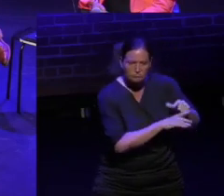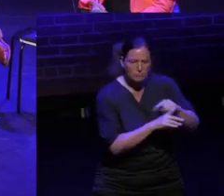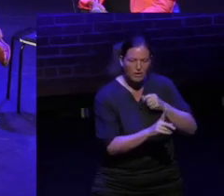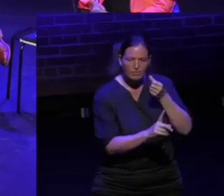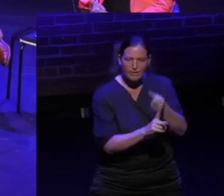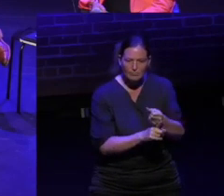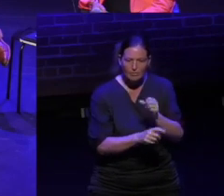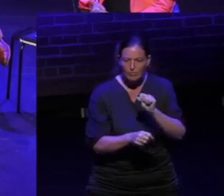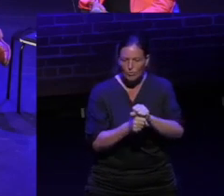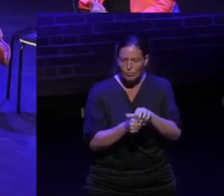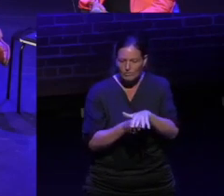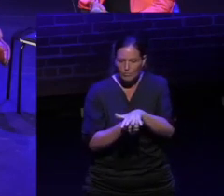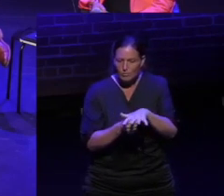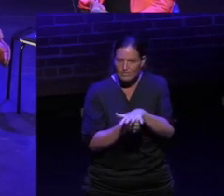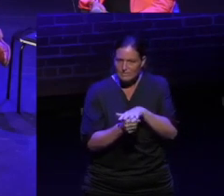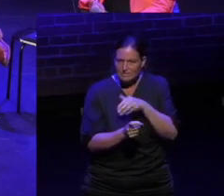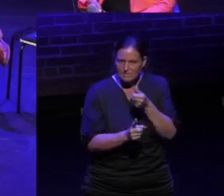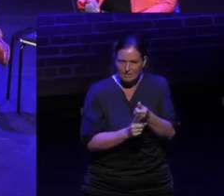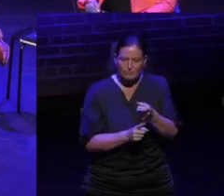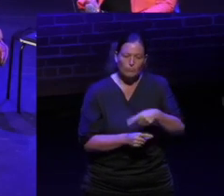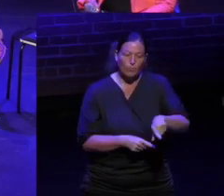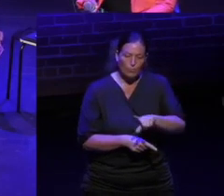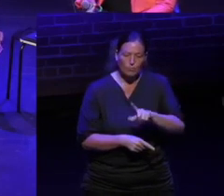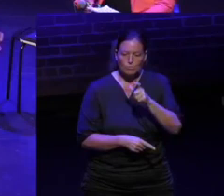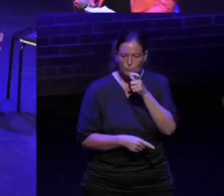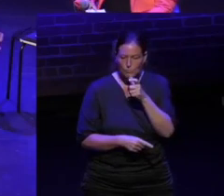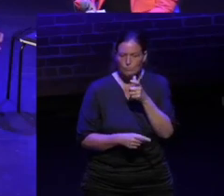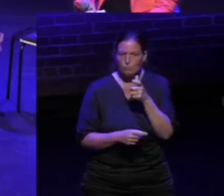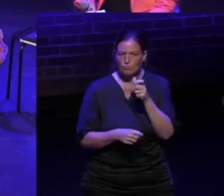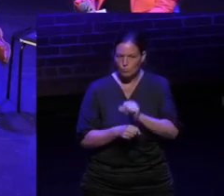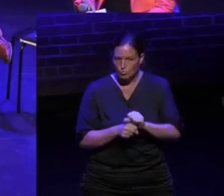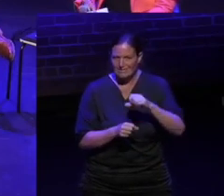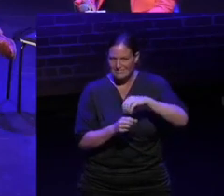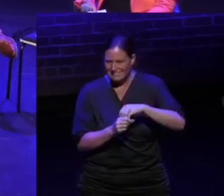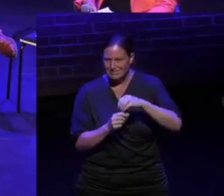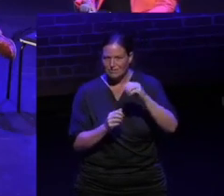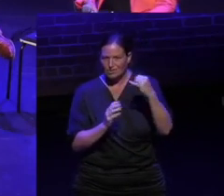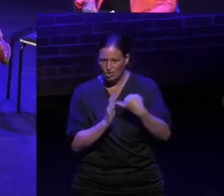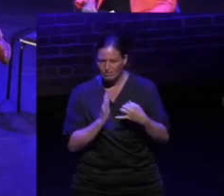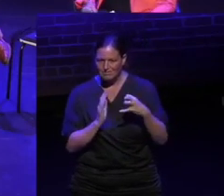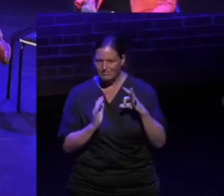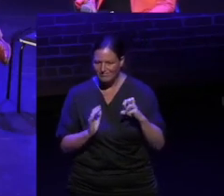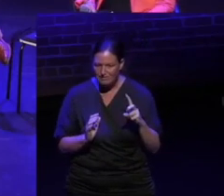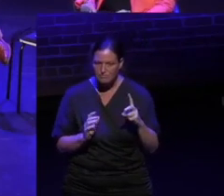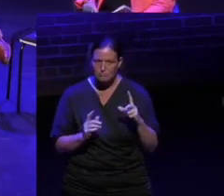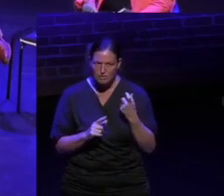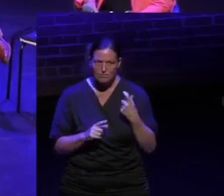of the workforce itself, right? And the folks who actually are arts workers, because arts work is